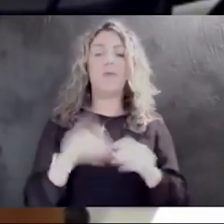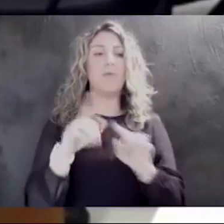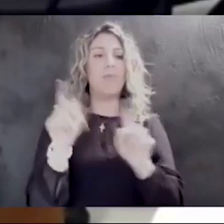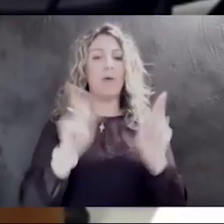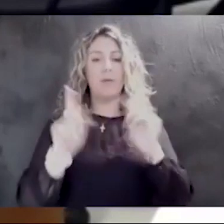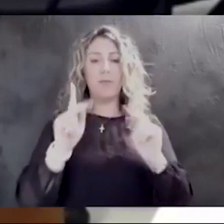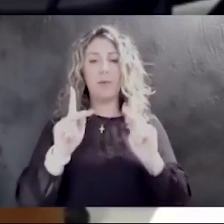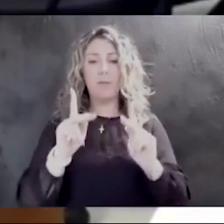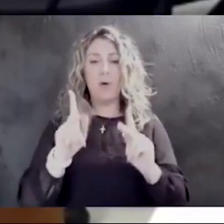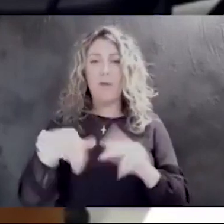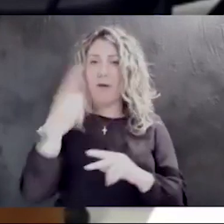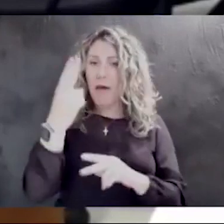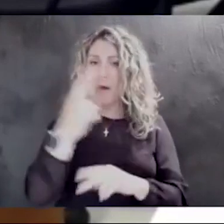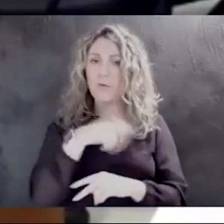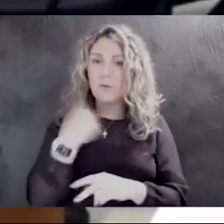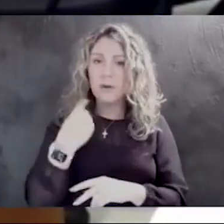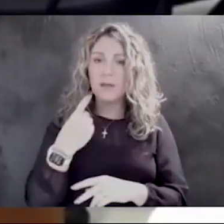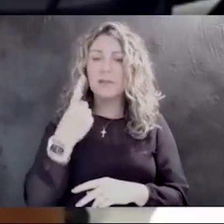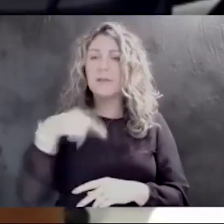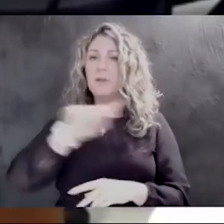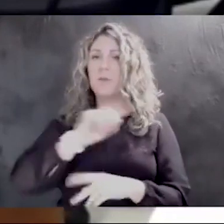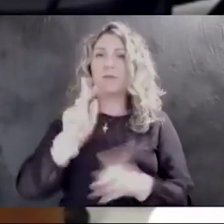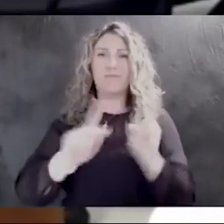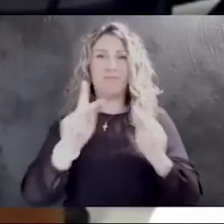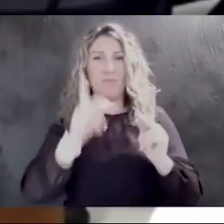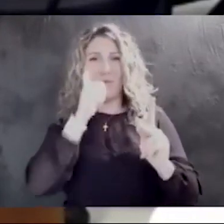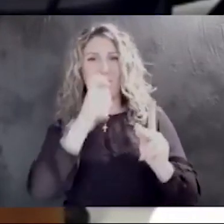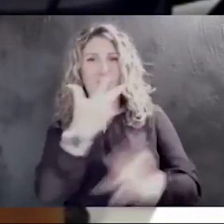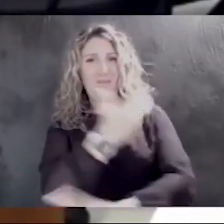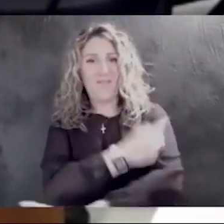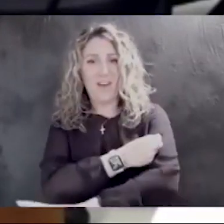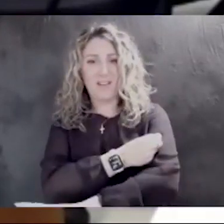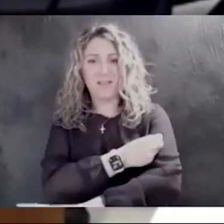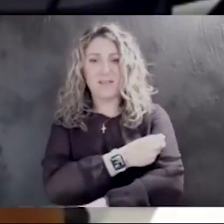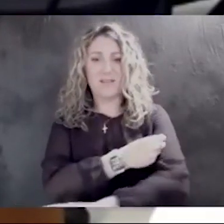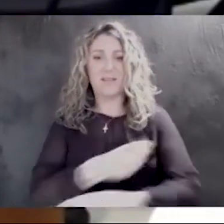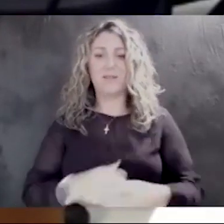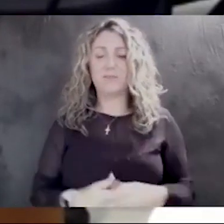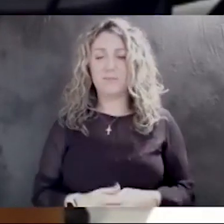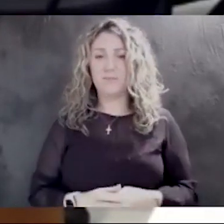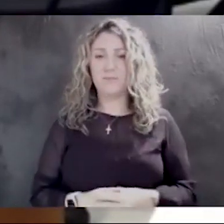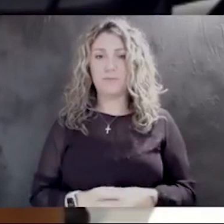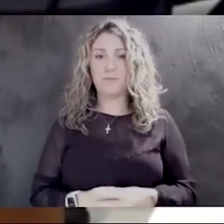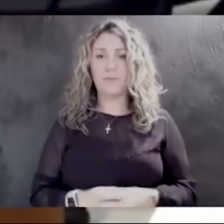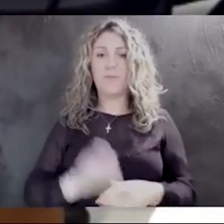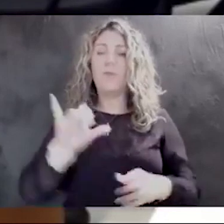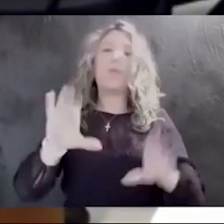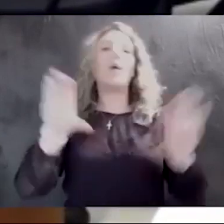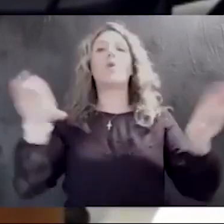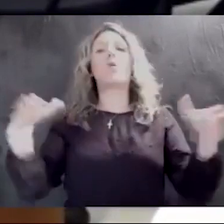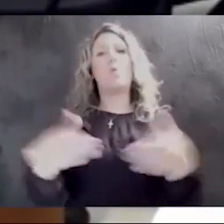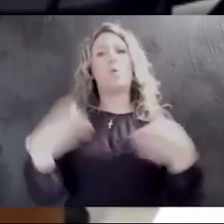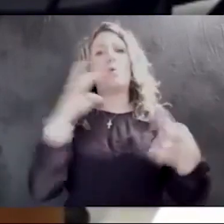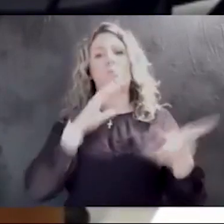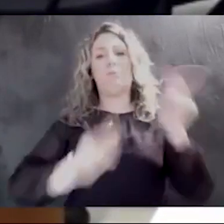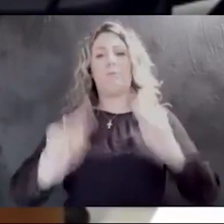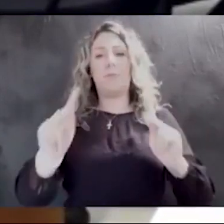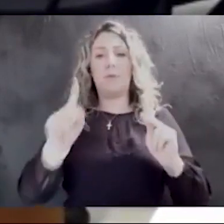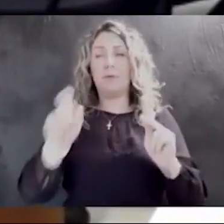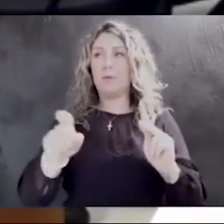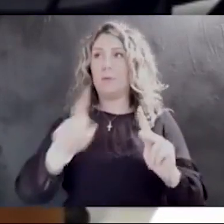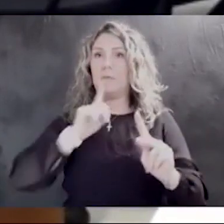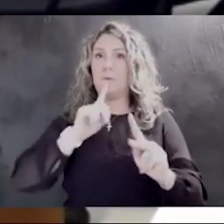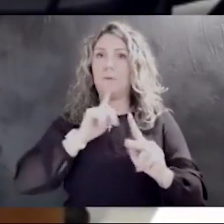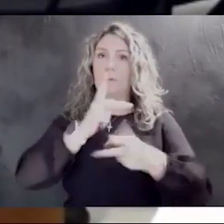are at risk are obviously those who are unvaccinated. And so that group of individuals need to be very careful